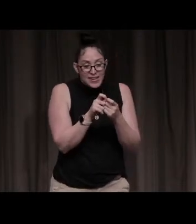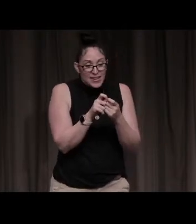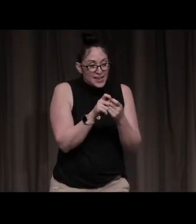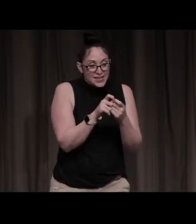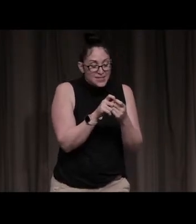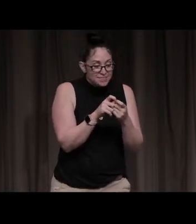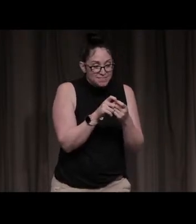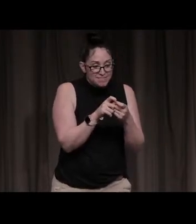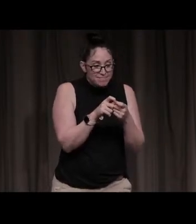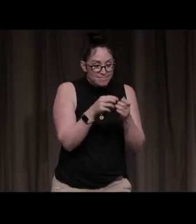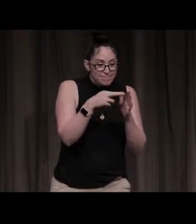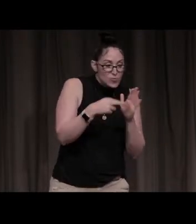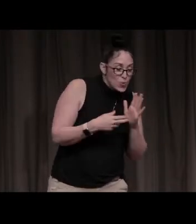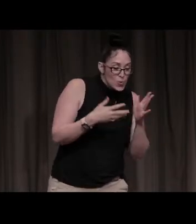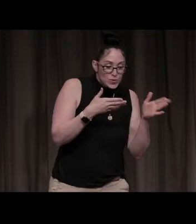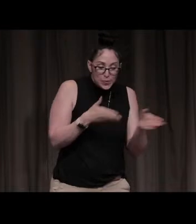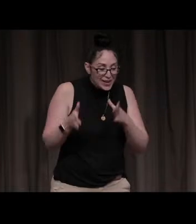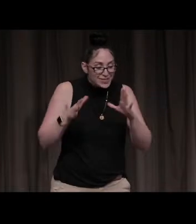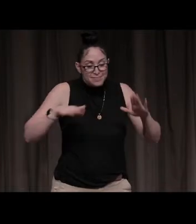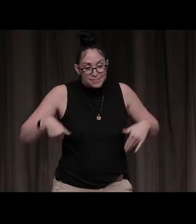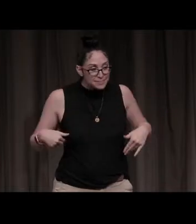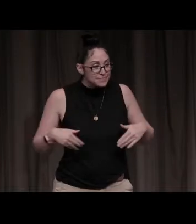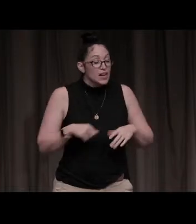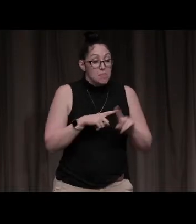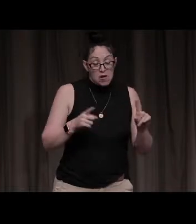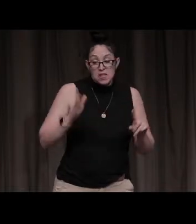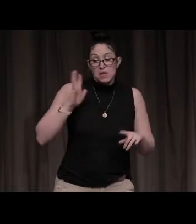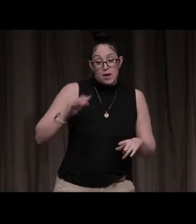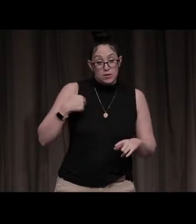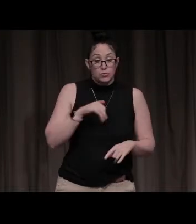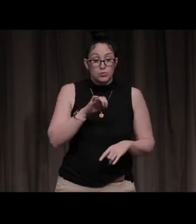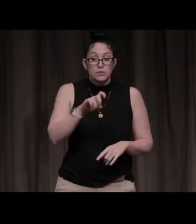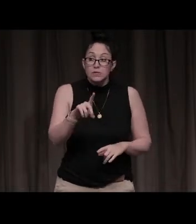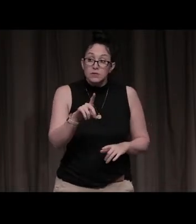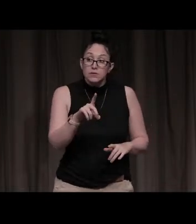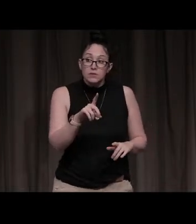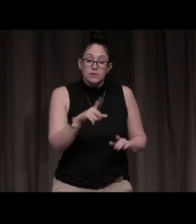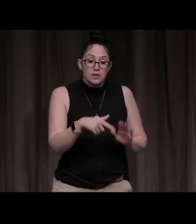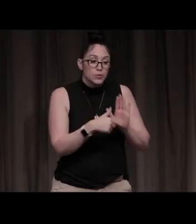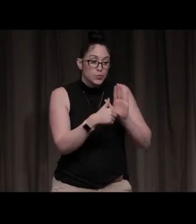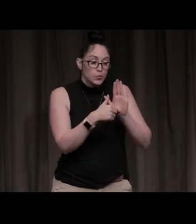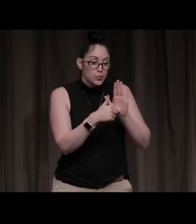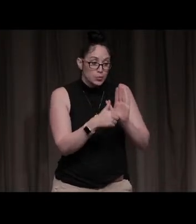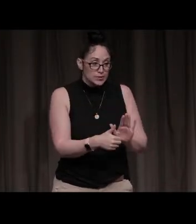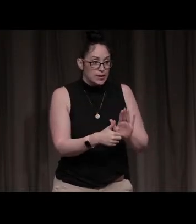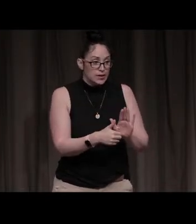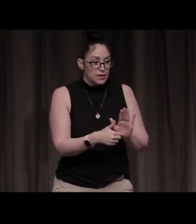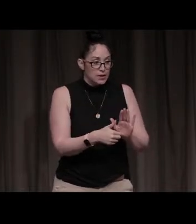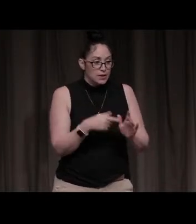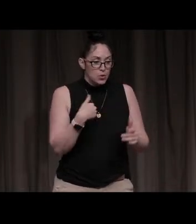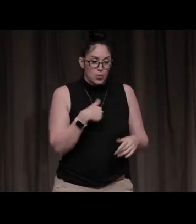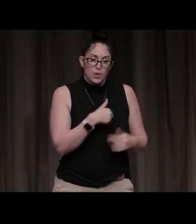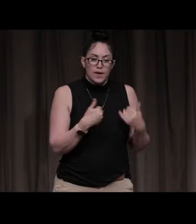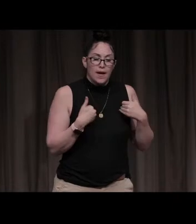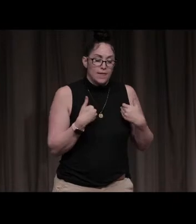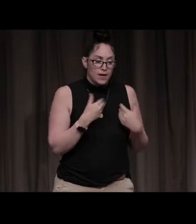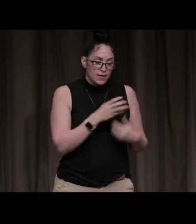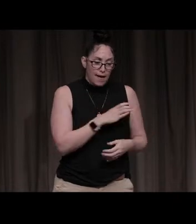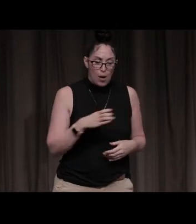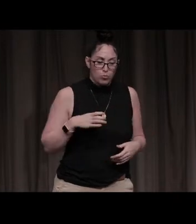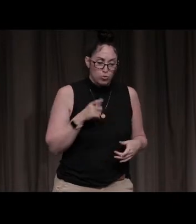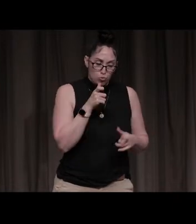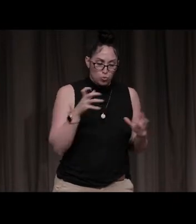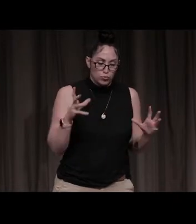We have in the past presented every time we have Collectors Council, which is a group that meets twice a